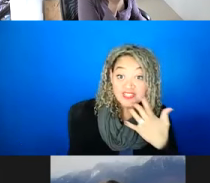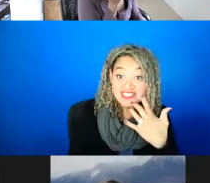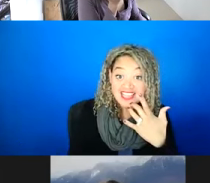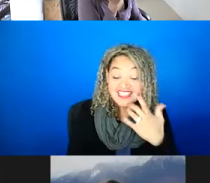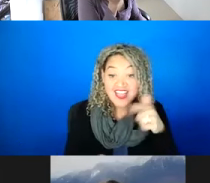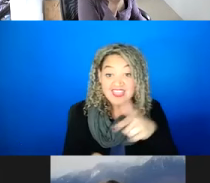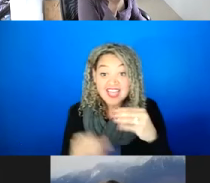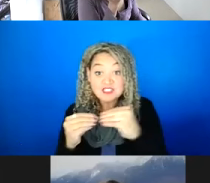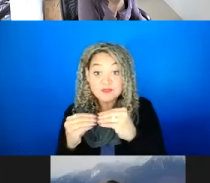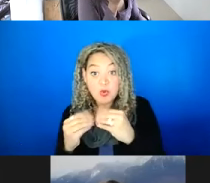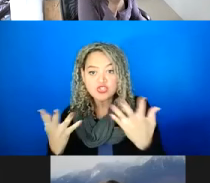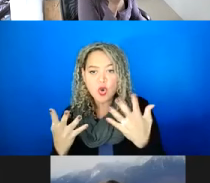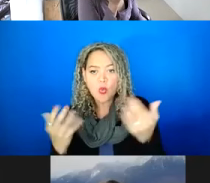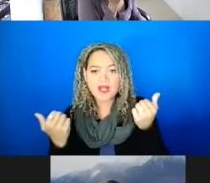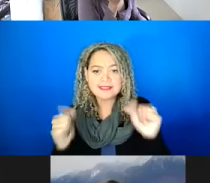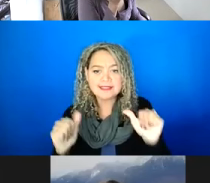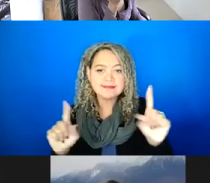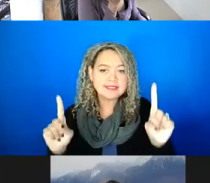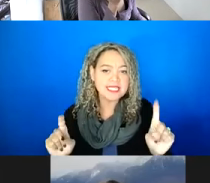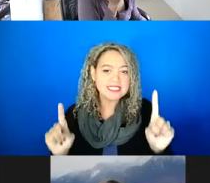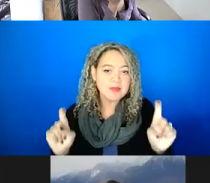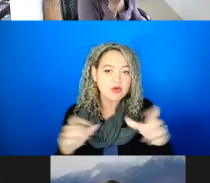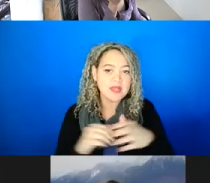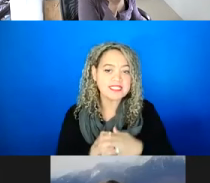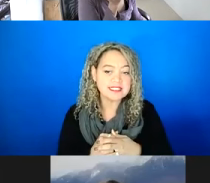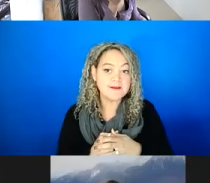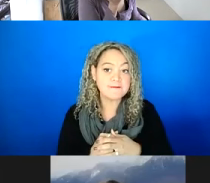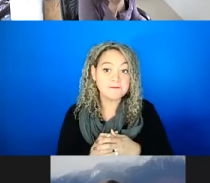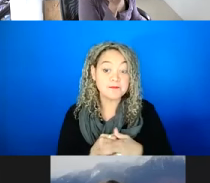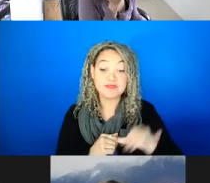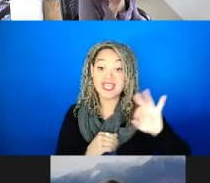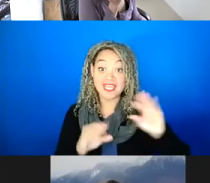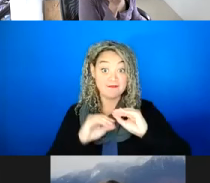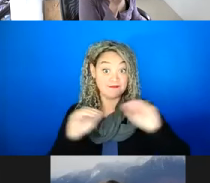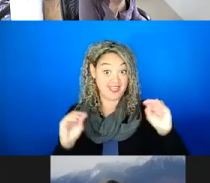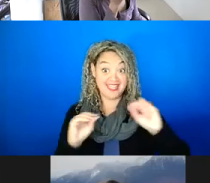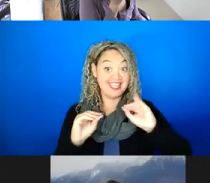what's the experiment? Something else we would have done if there was no COVID.